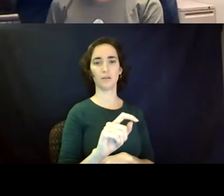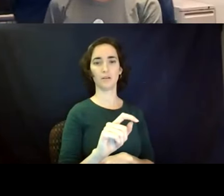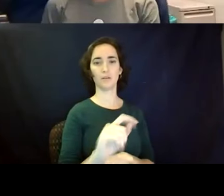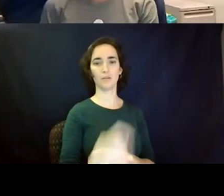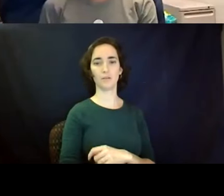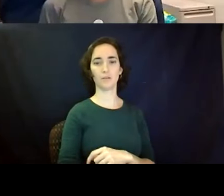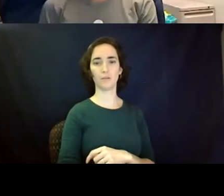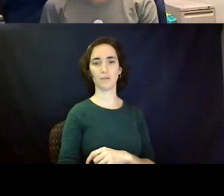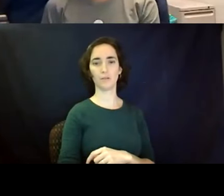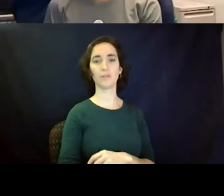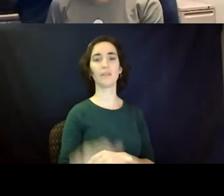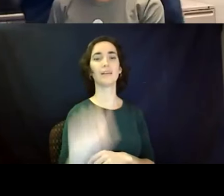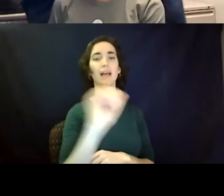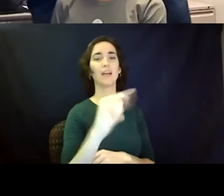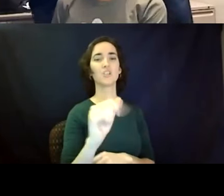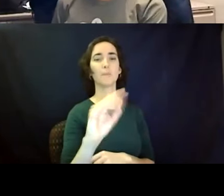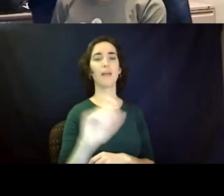trachmommas@gmail.com.